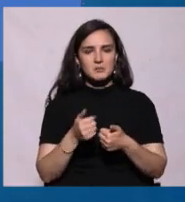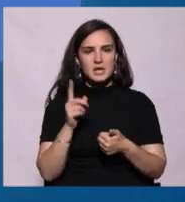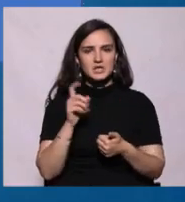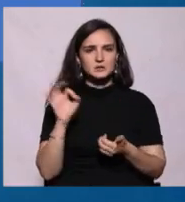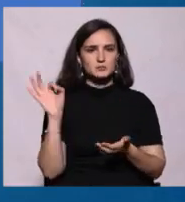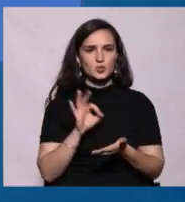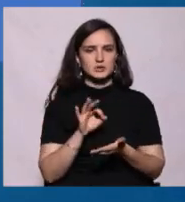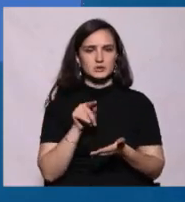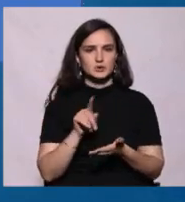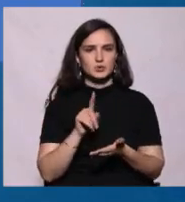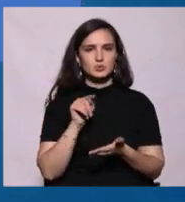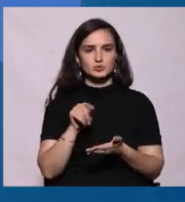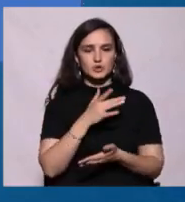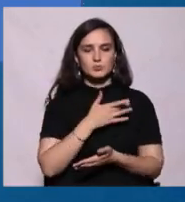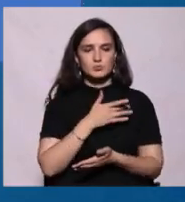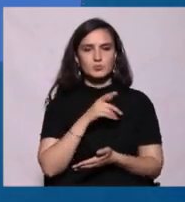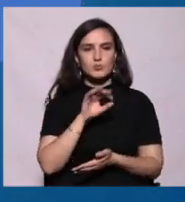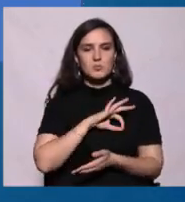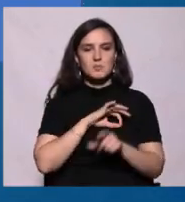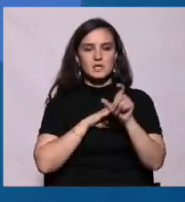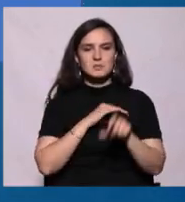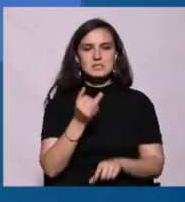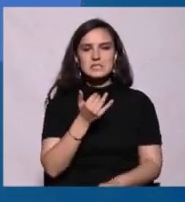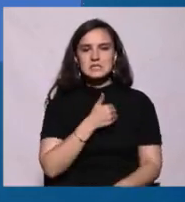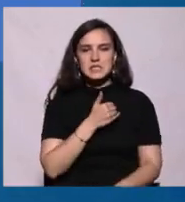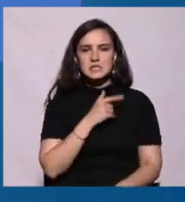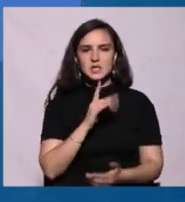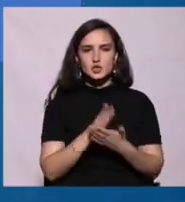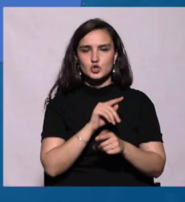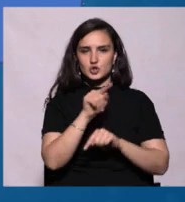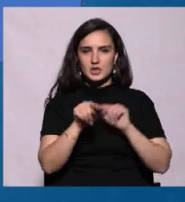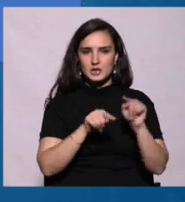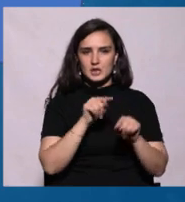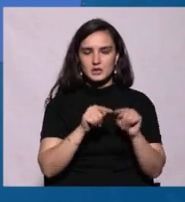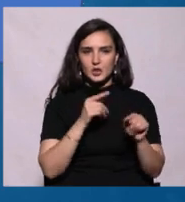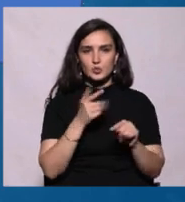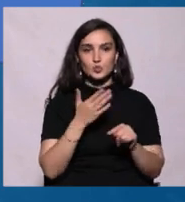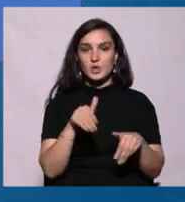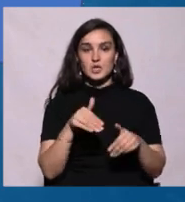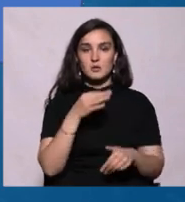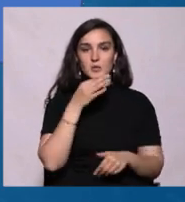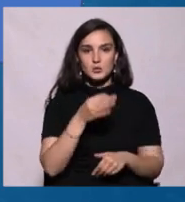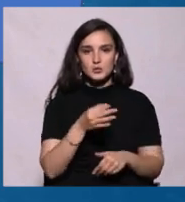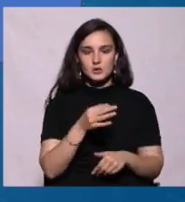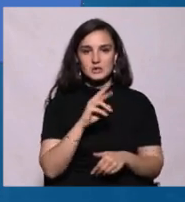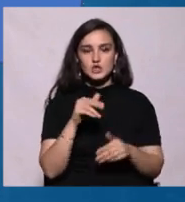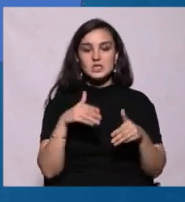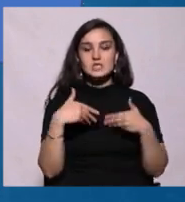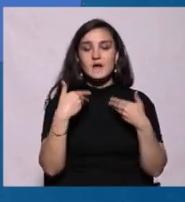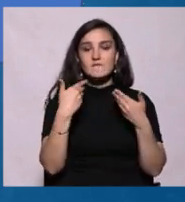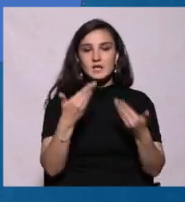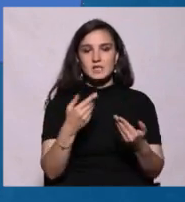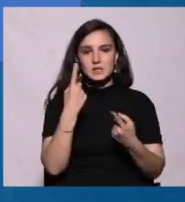100% sure what your customers' interests are. Ask questions if you do not have the answers in order to get